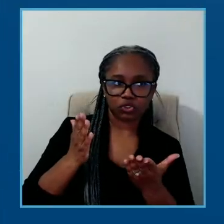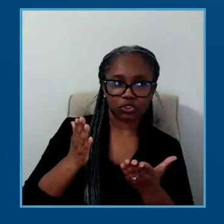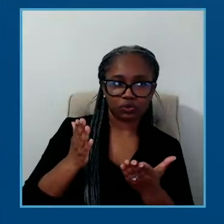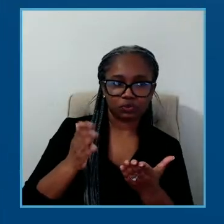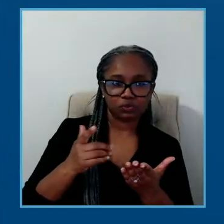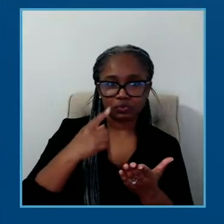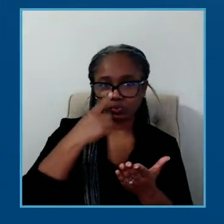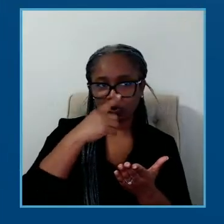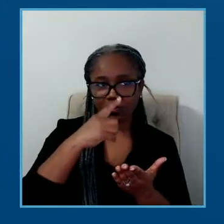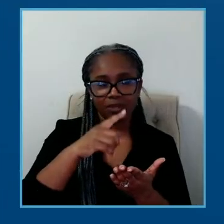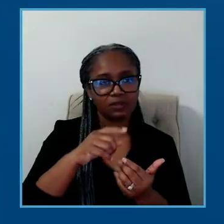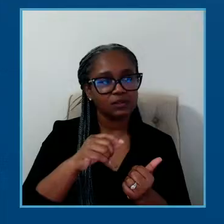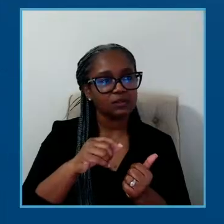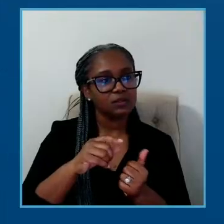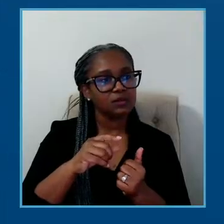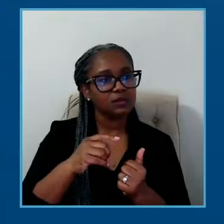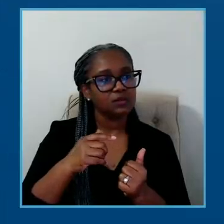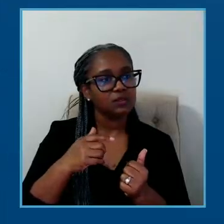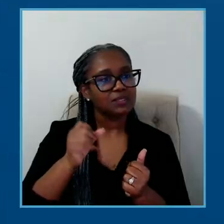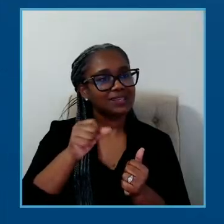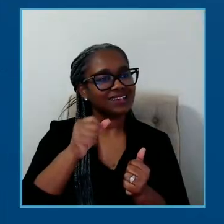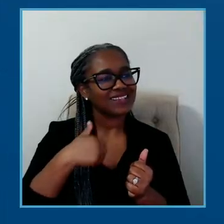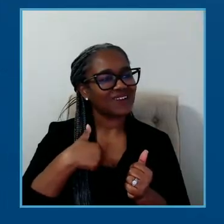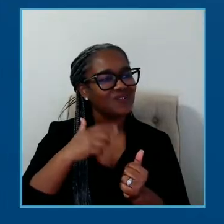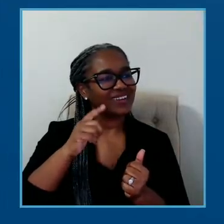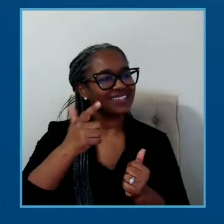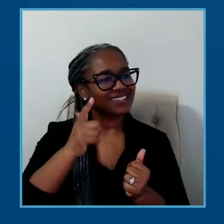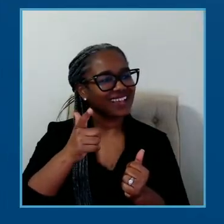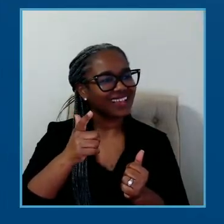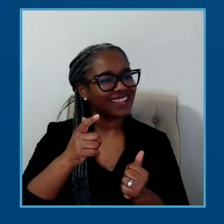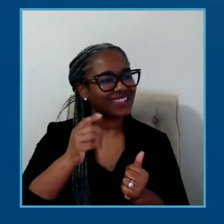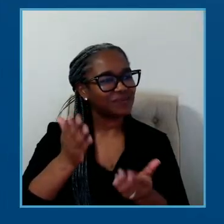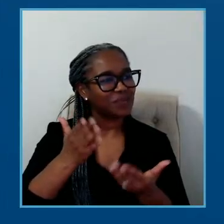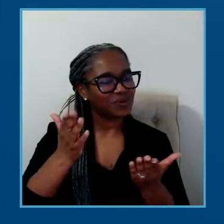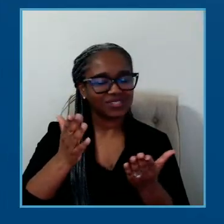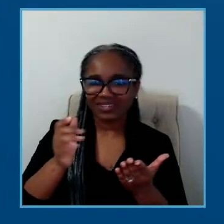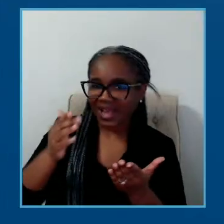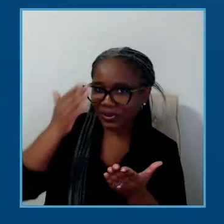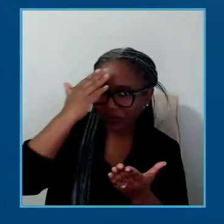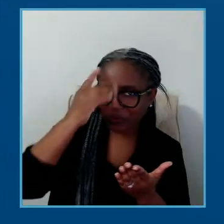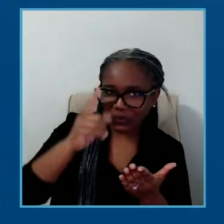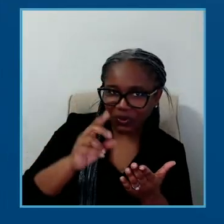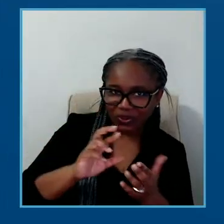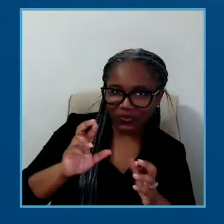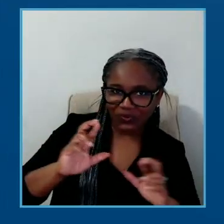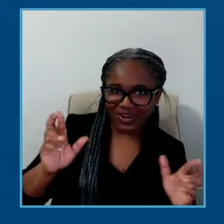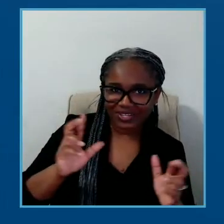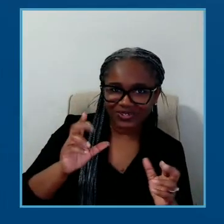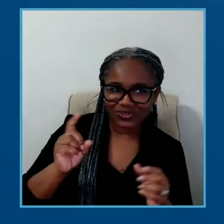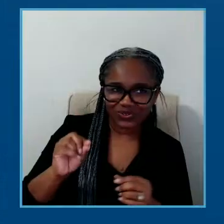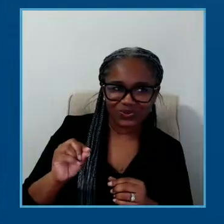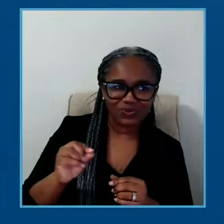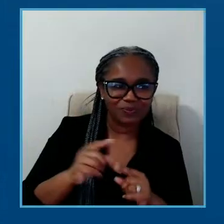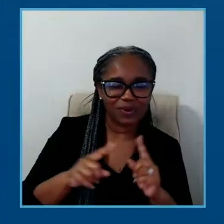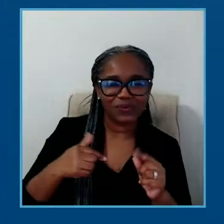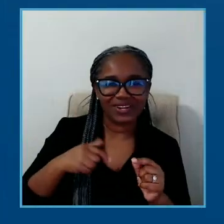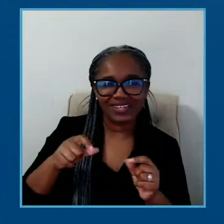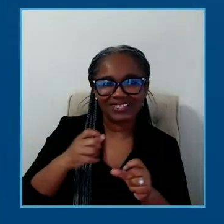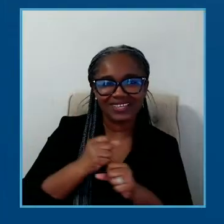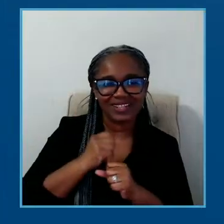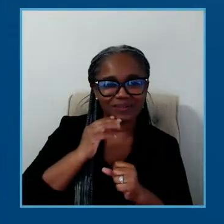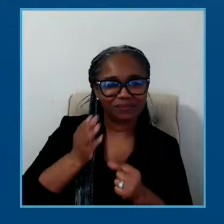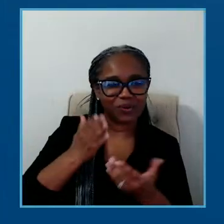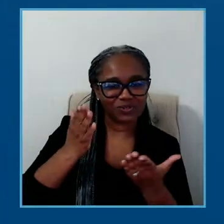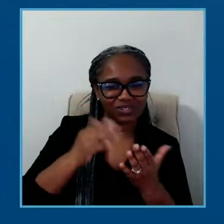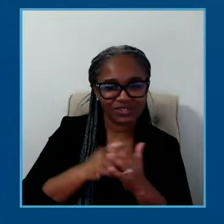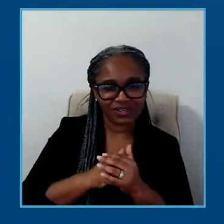I'd like to second the motion. Yeah, sorry. That- I knew where you're going. Sorry. Yeah. So we got a motion and